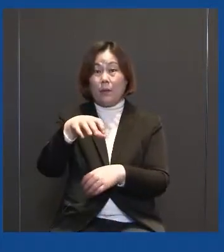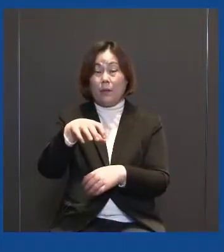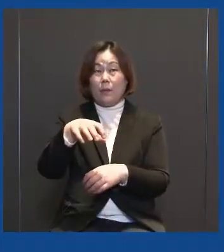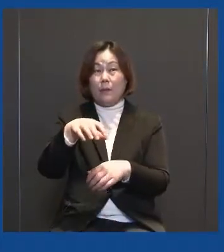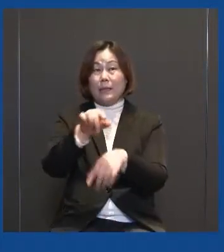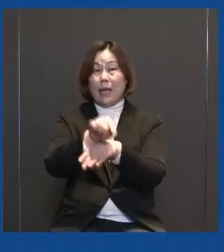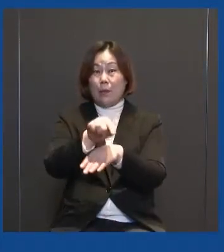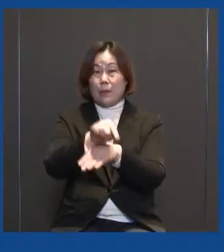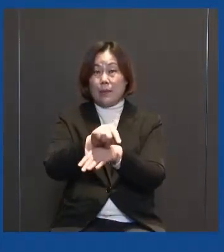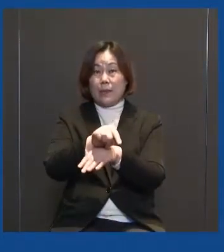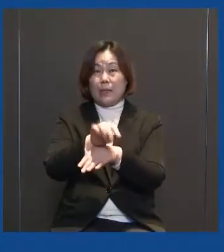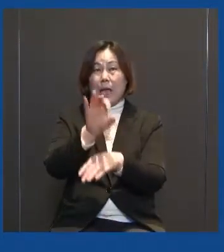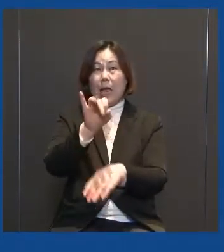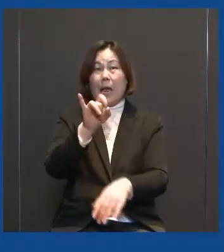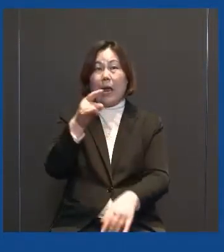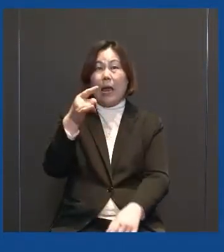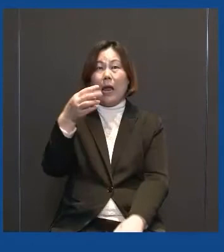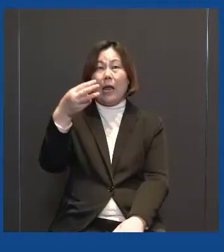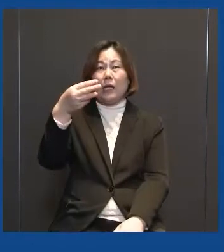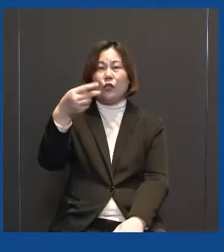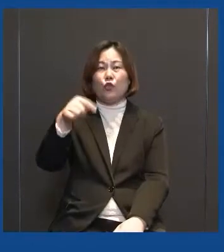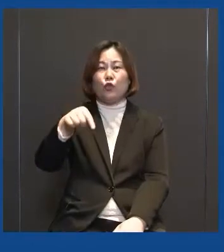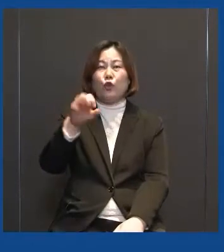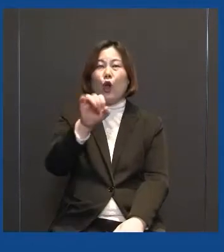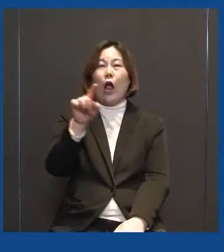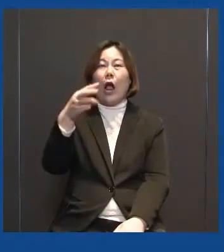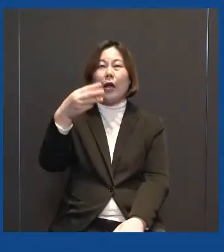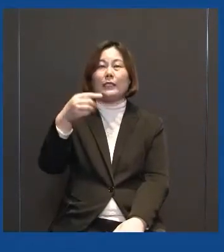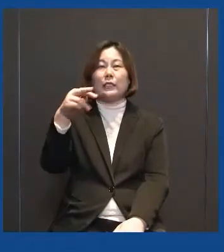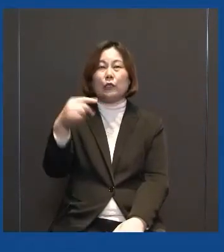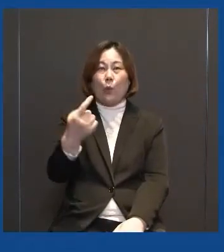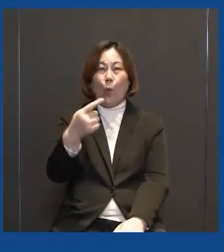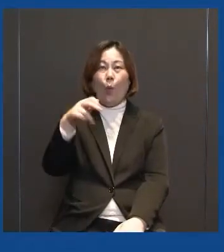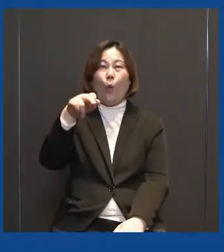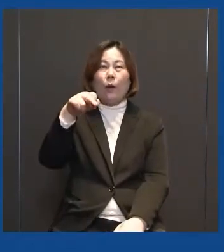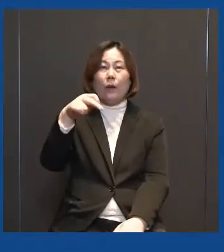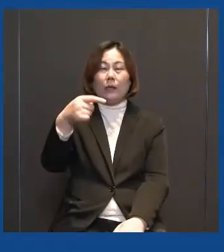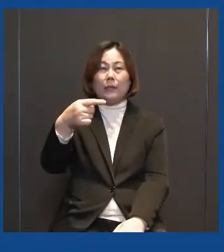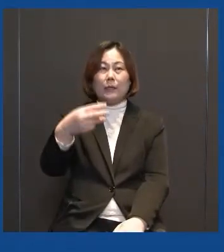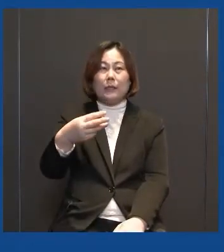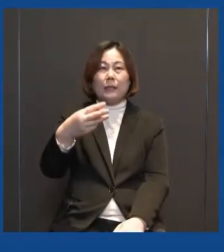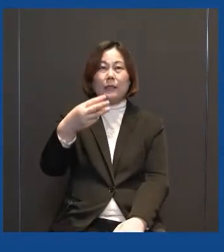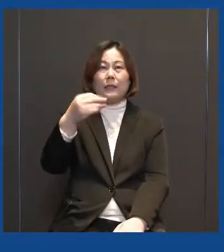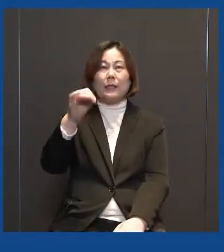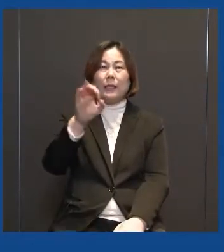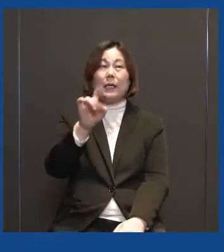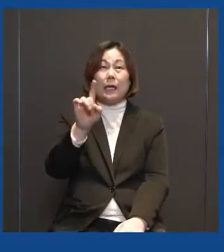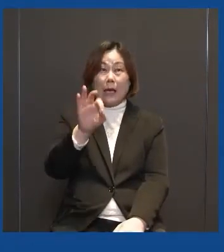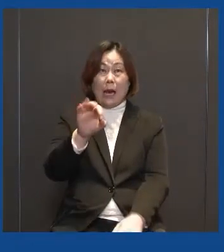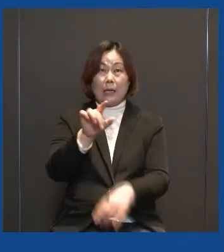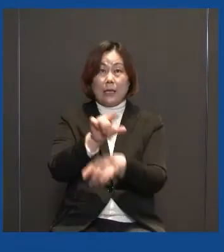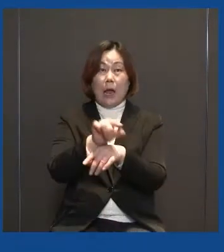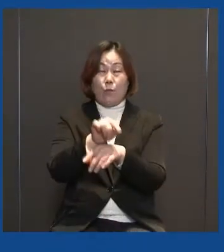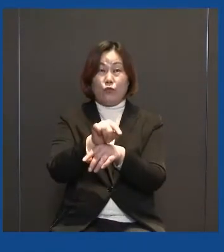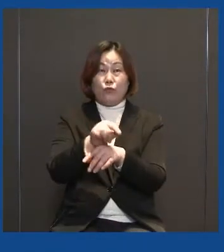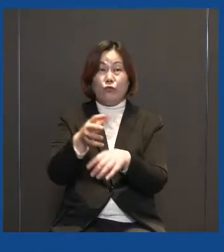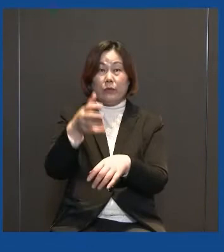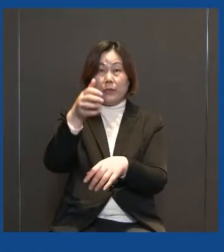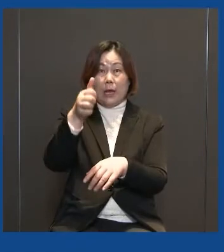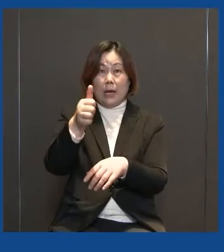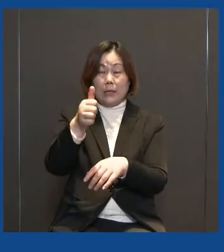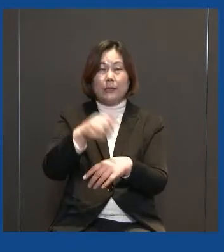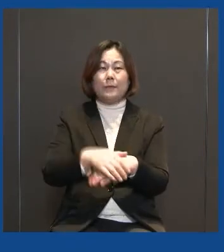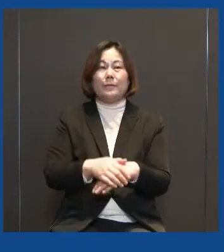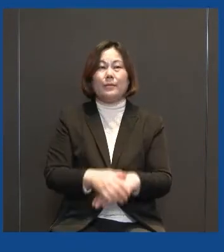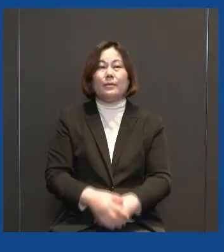Now, it is Eduardo KLIEN from the HelpAge International Asia Pacific office. I understand that you're in Chiang Mai,